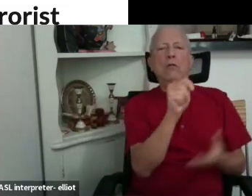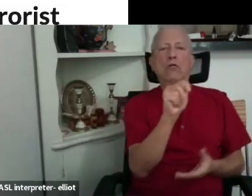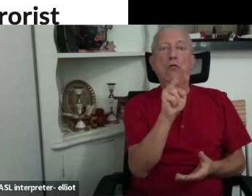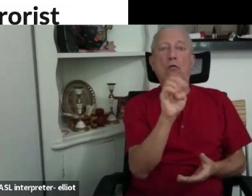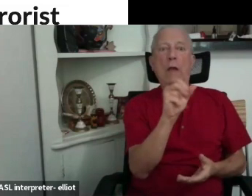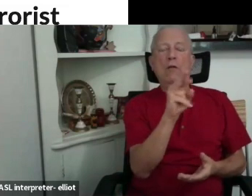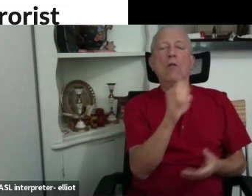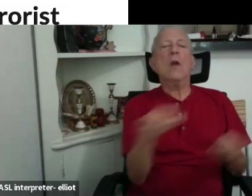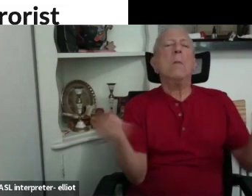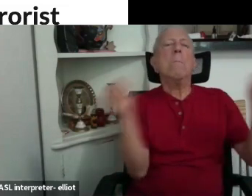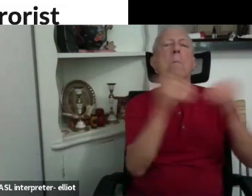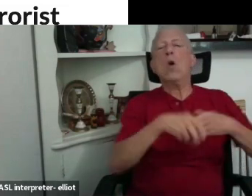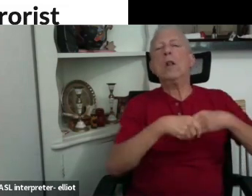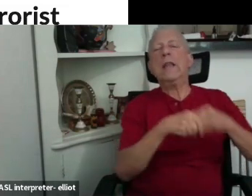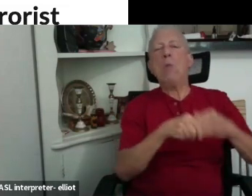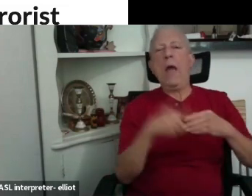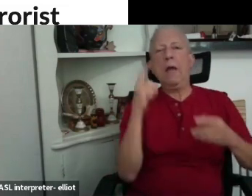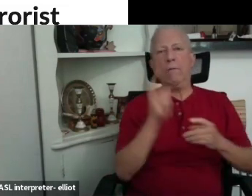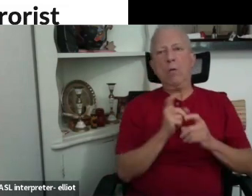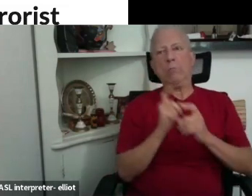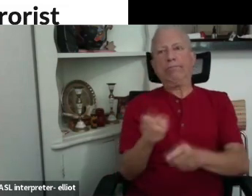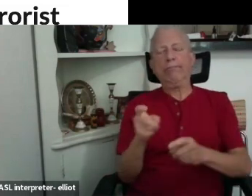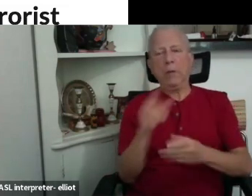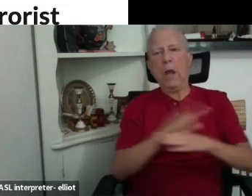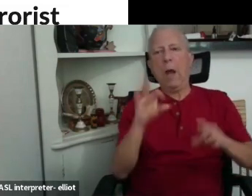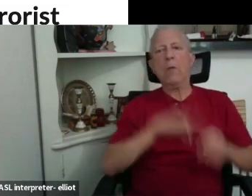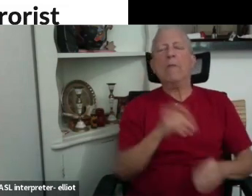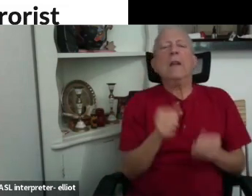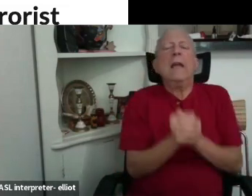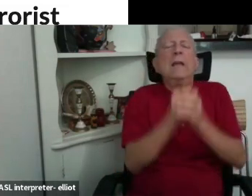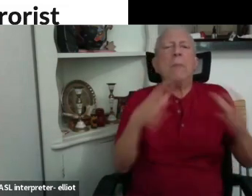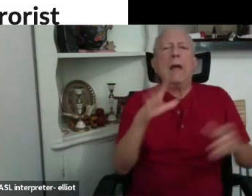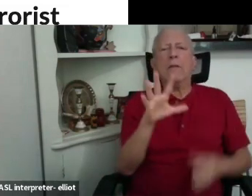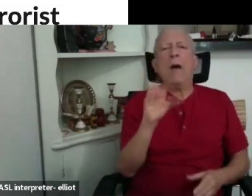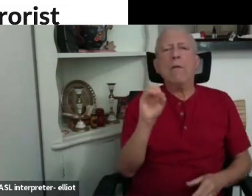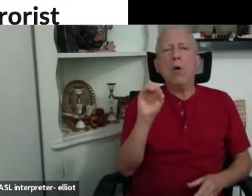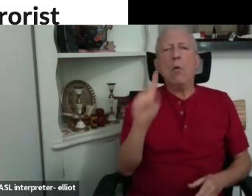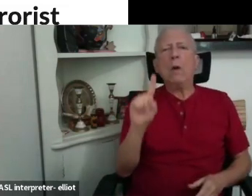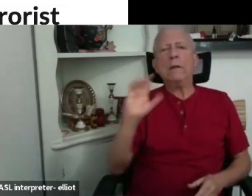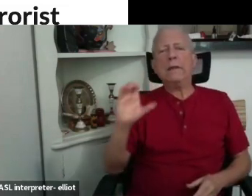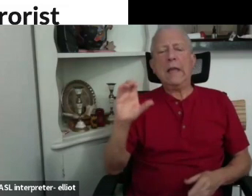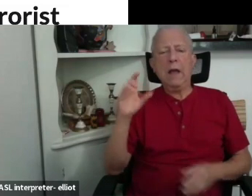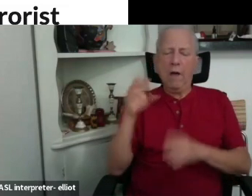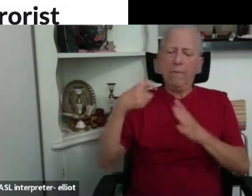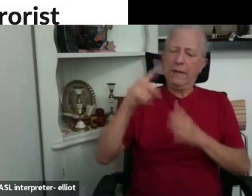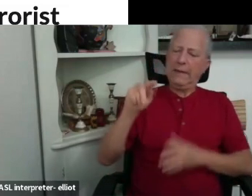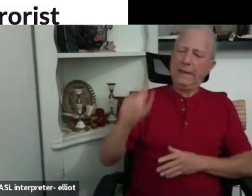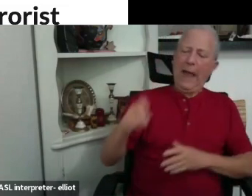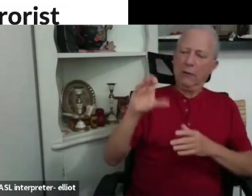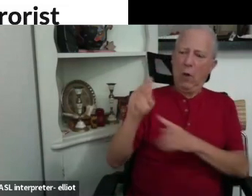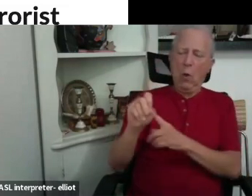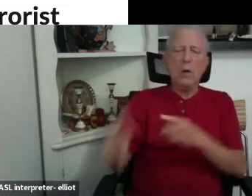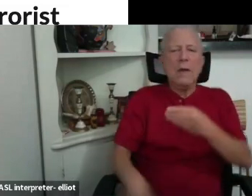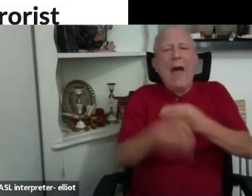nonprofits. So specifically, it expands Section 501(p) of the tax code to include a new designation